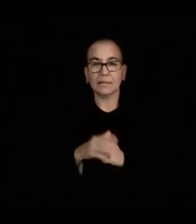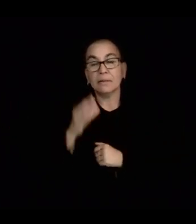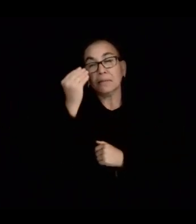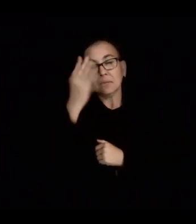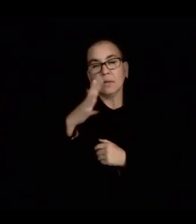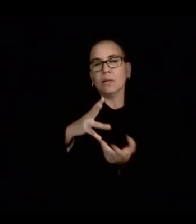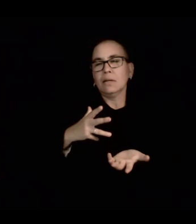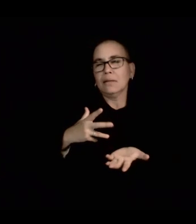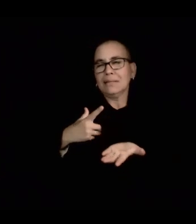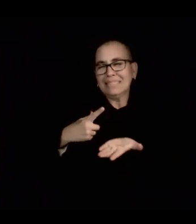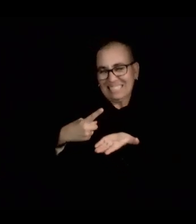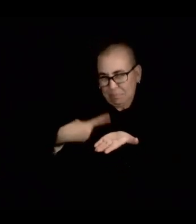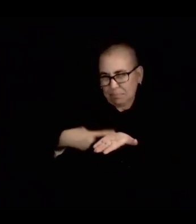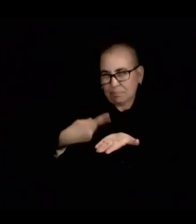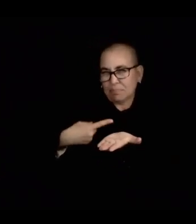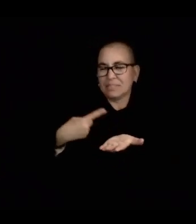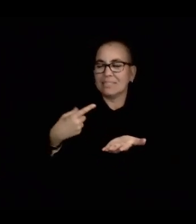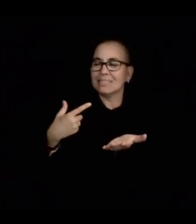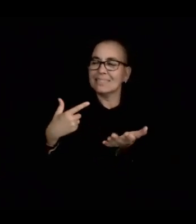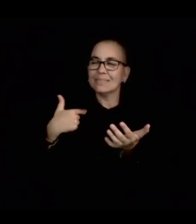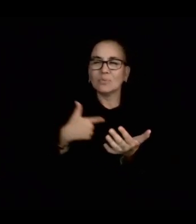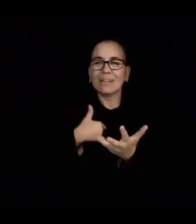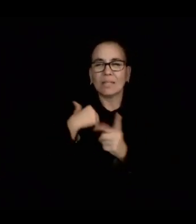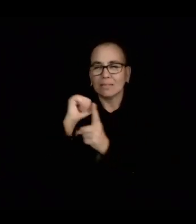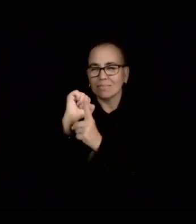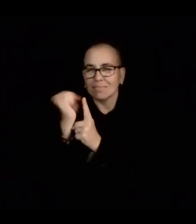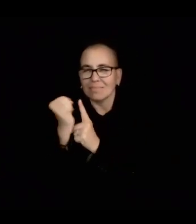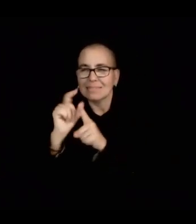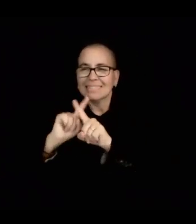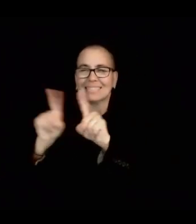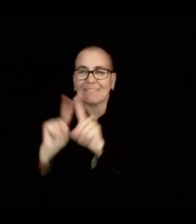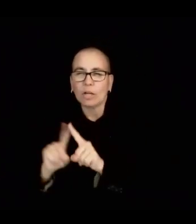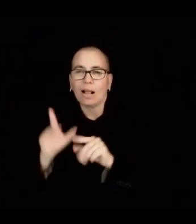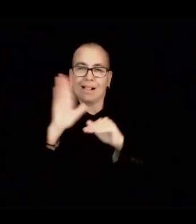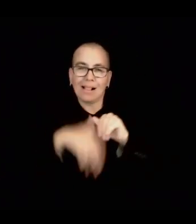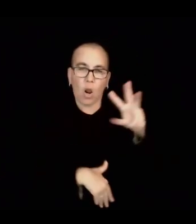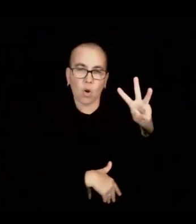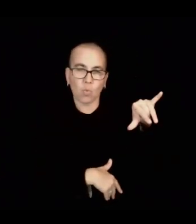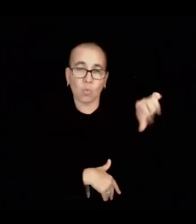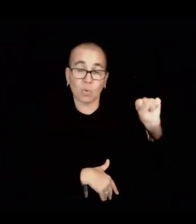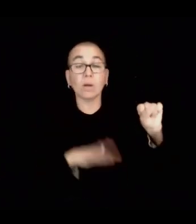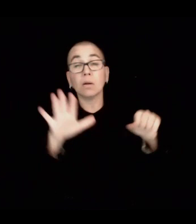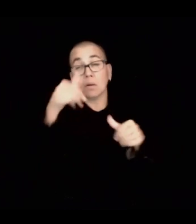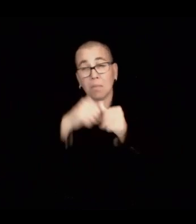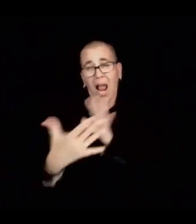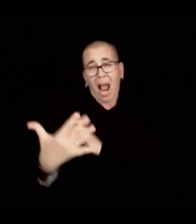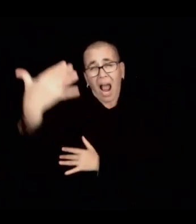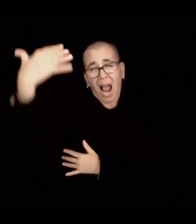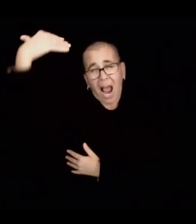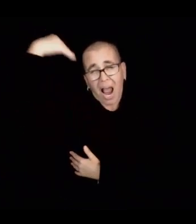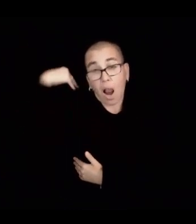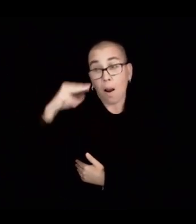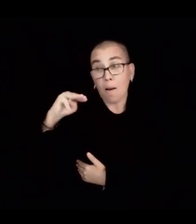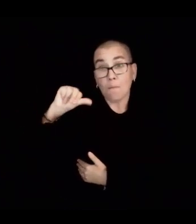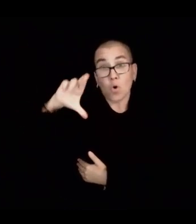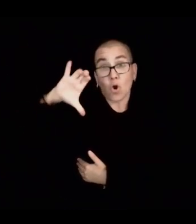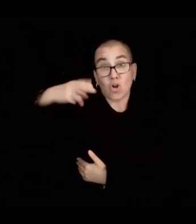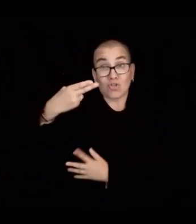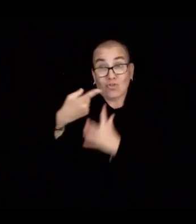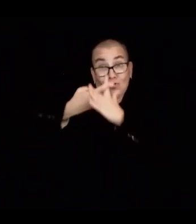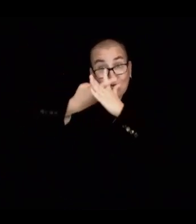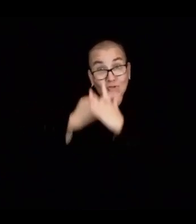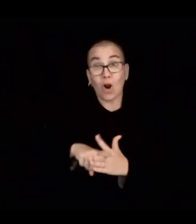than Wisconsin. So in some early days, we were ahead of the curve, fewer cases. Now, we're in a different